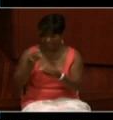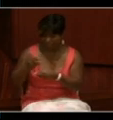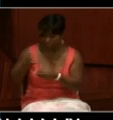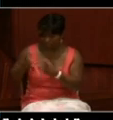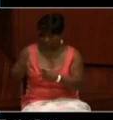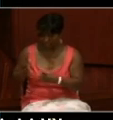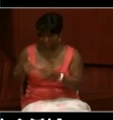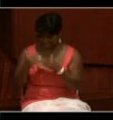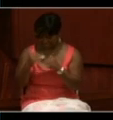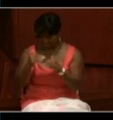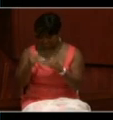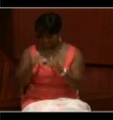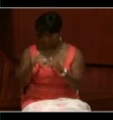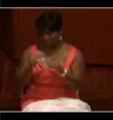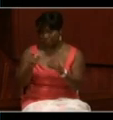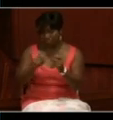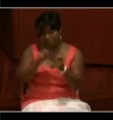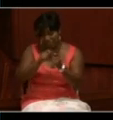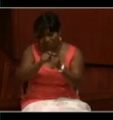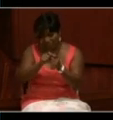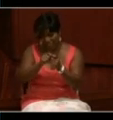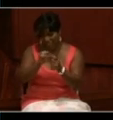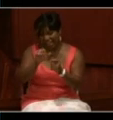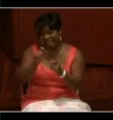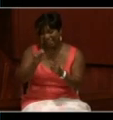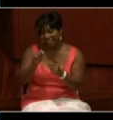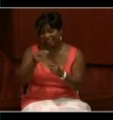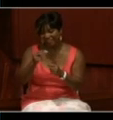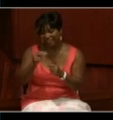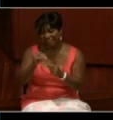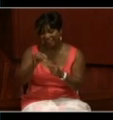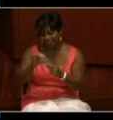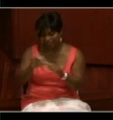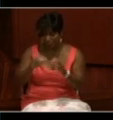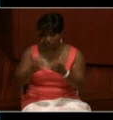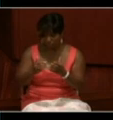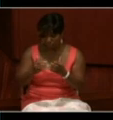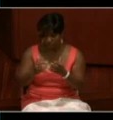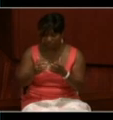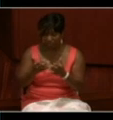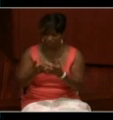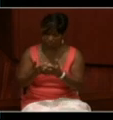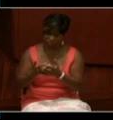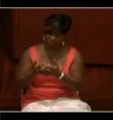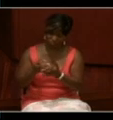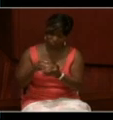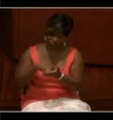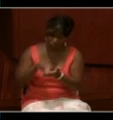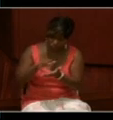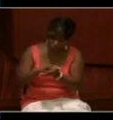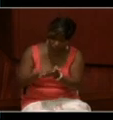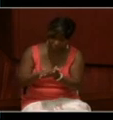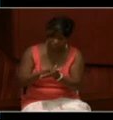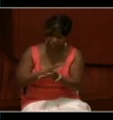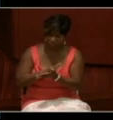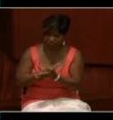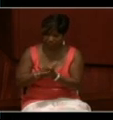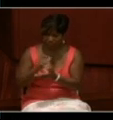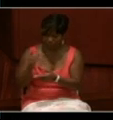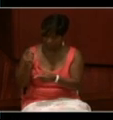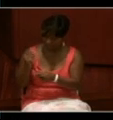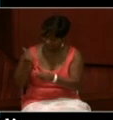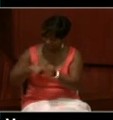a specific ethnic group, the richness of the records will have everyone scrambling to find a reason to use